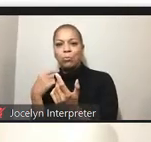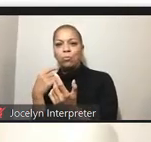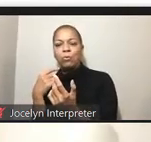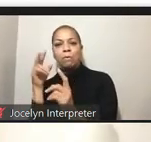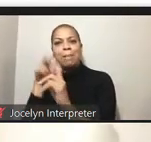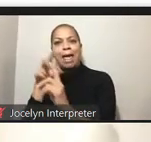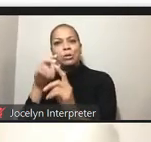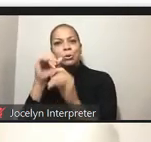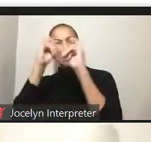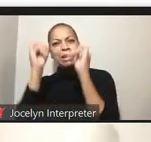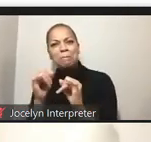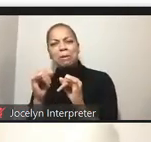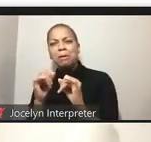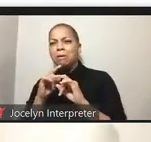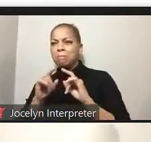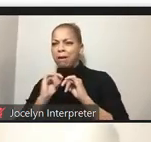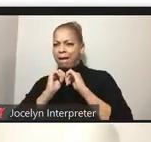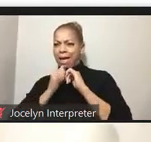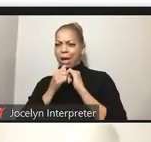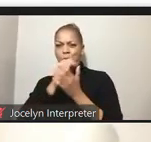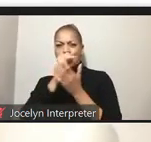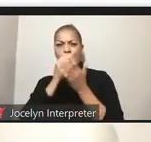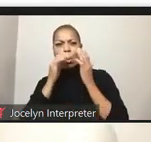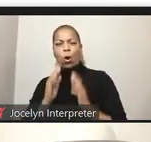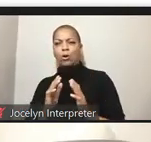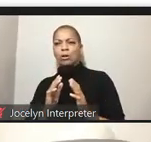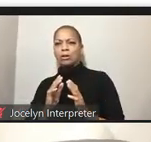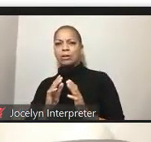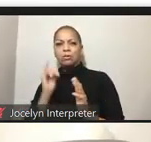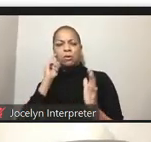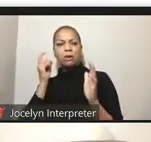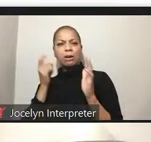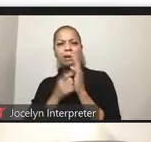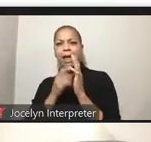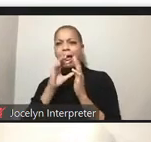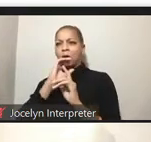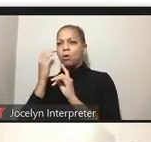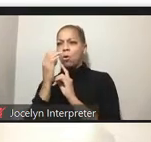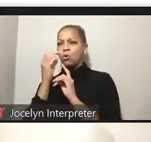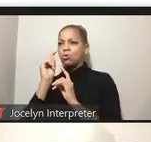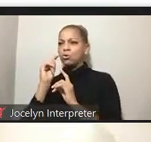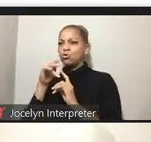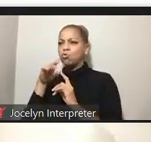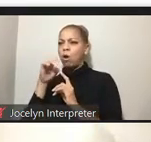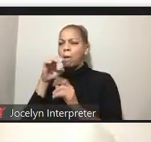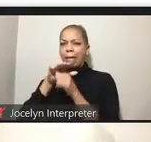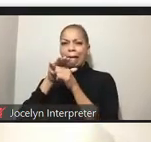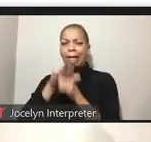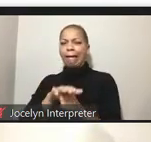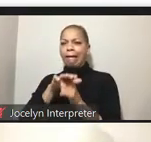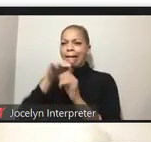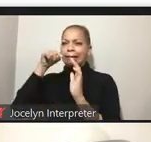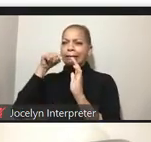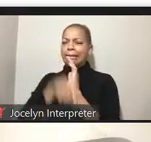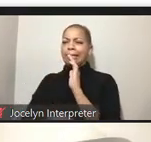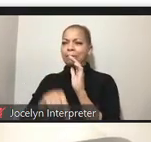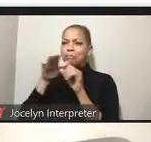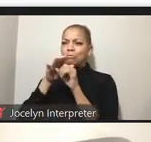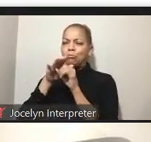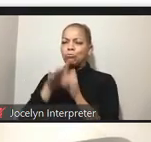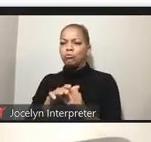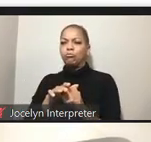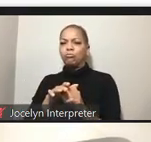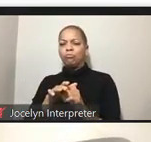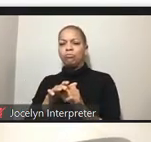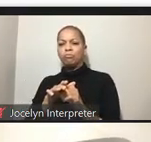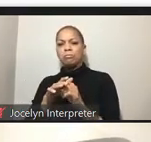But how does an artist acknowledge cultural trauma for the collective while maintaining the